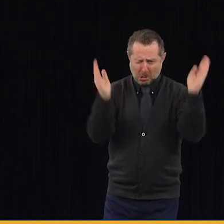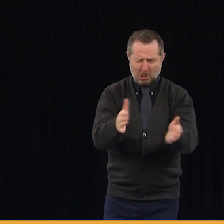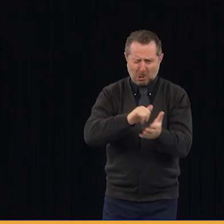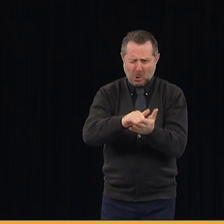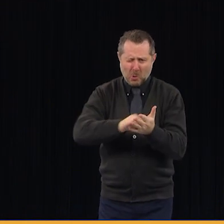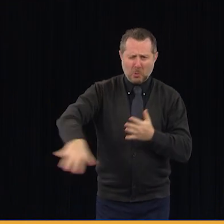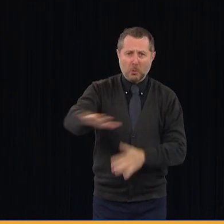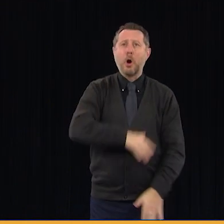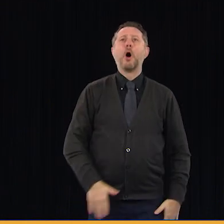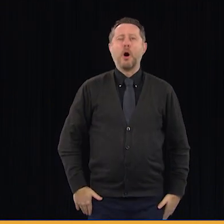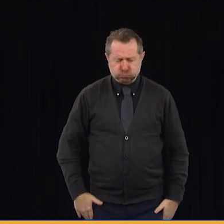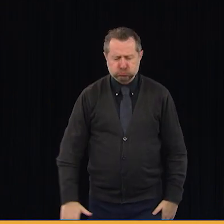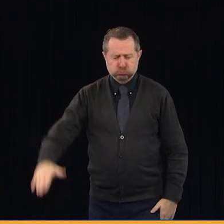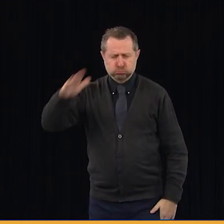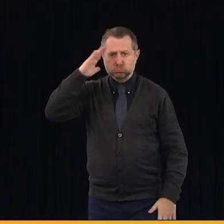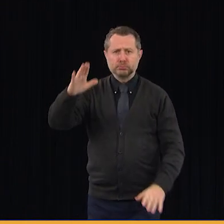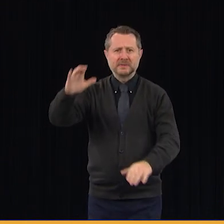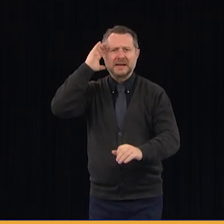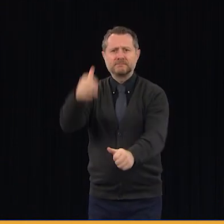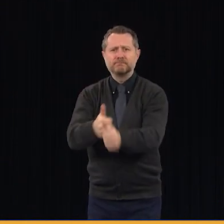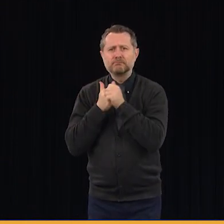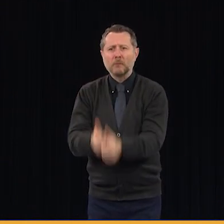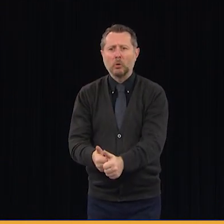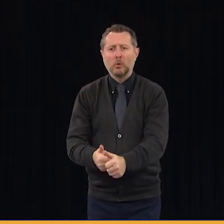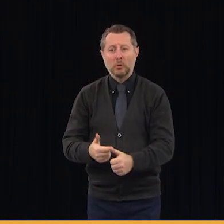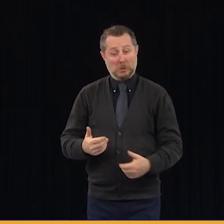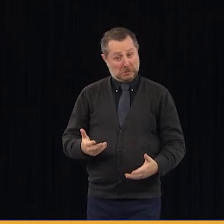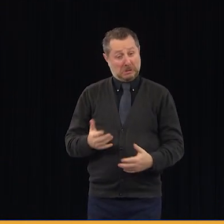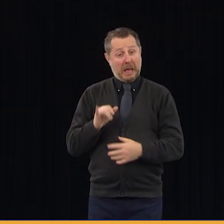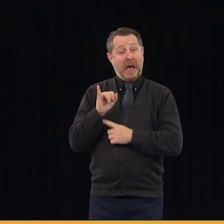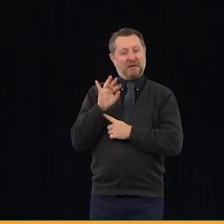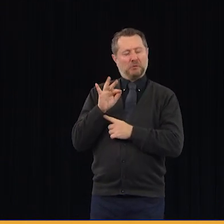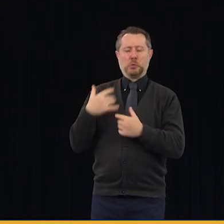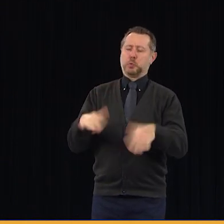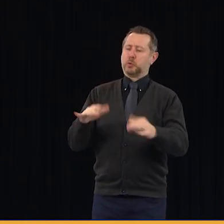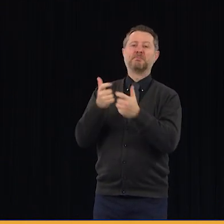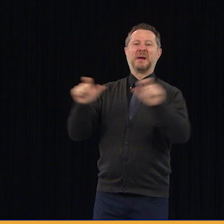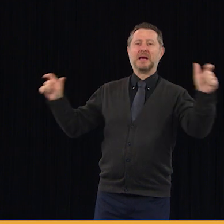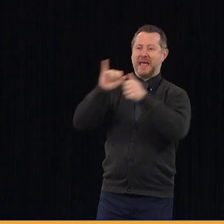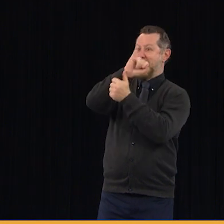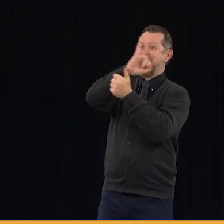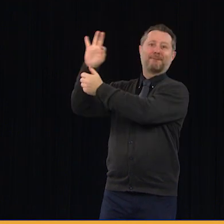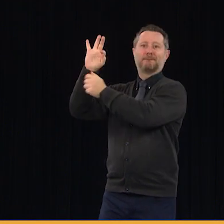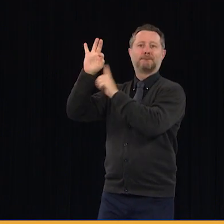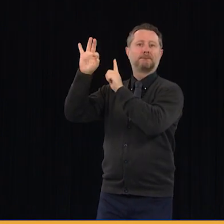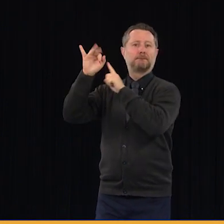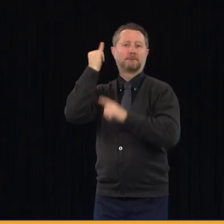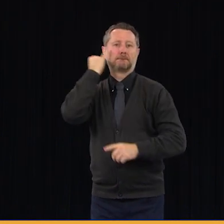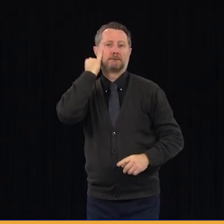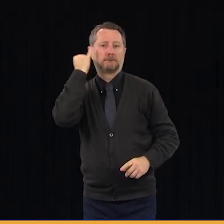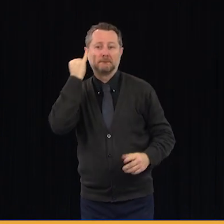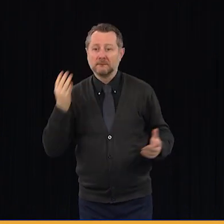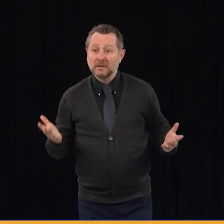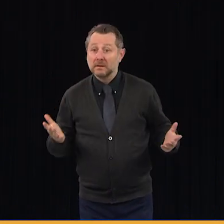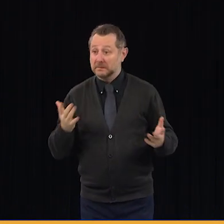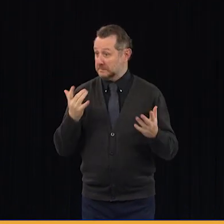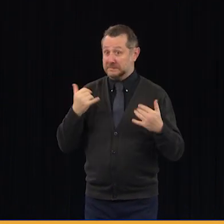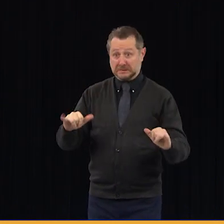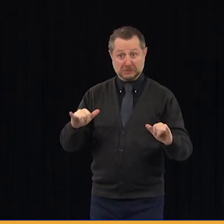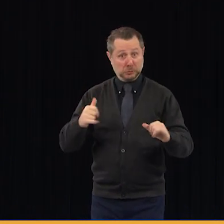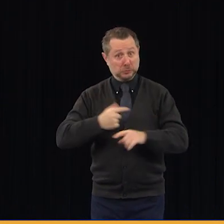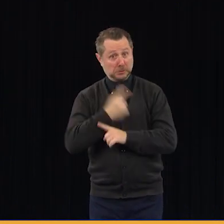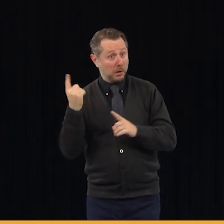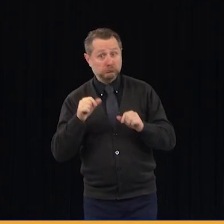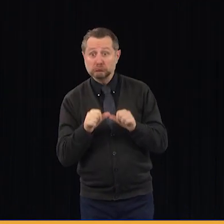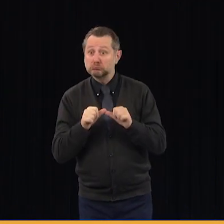big if in the equation. And that remains the big if in the equation. You can